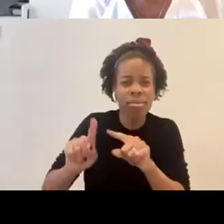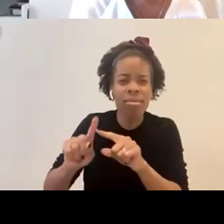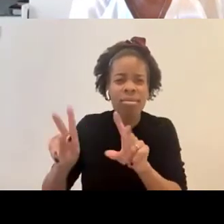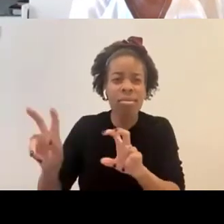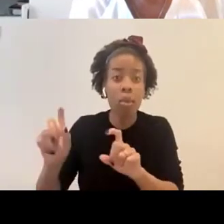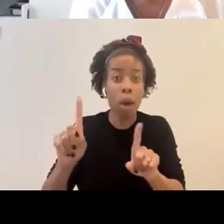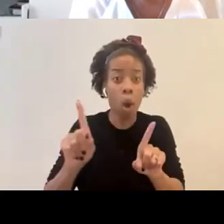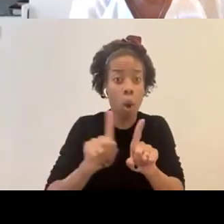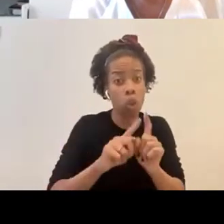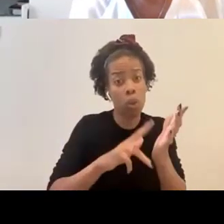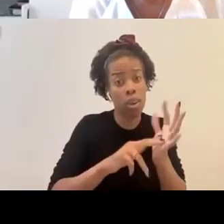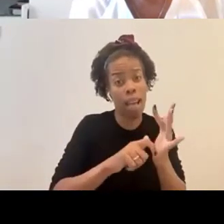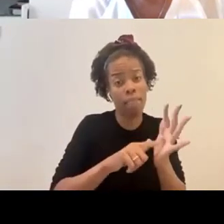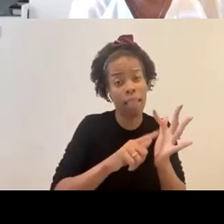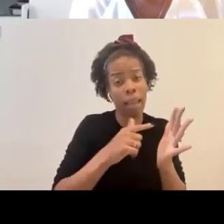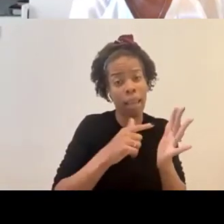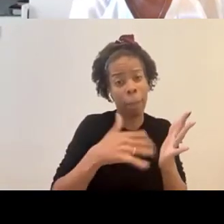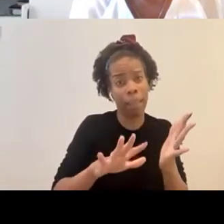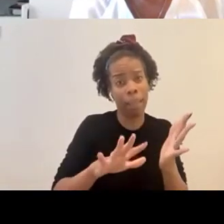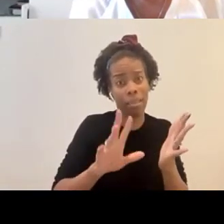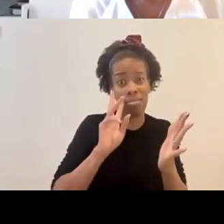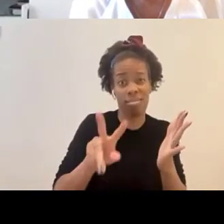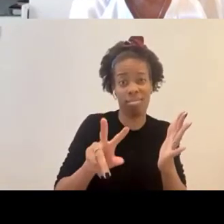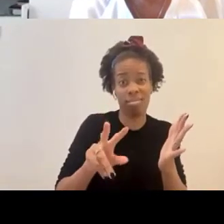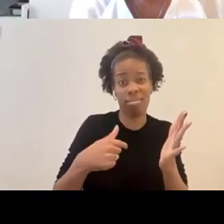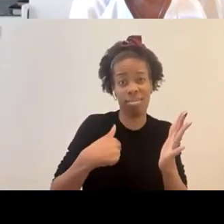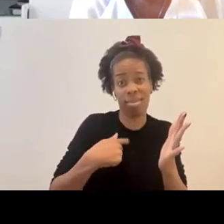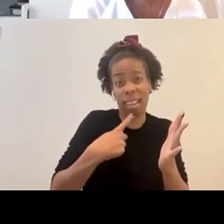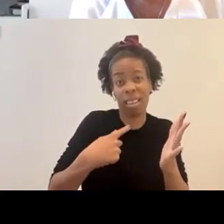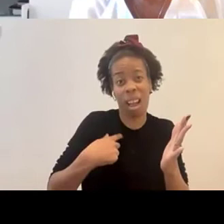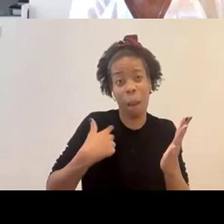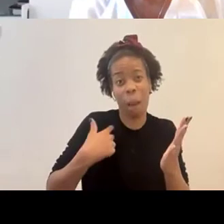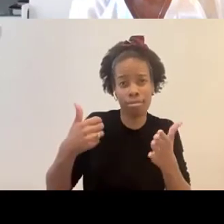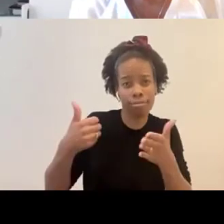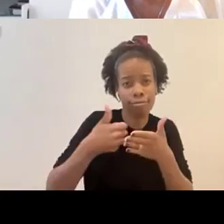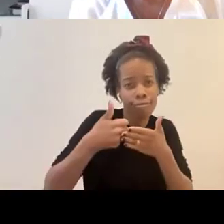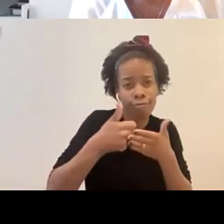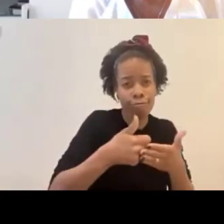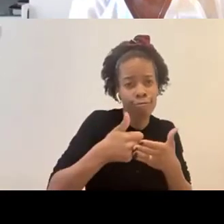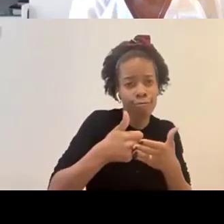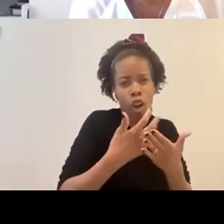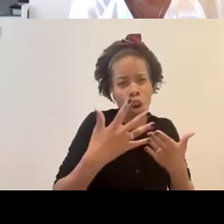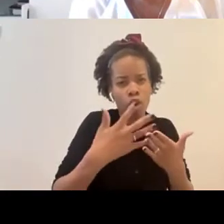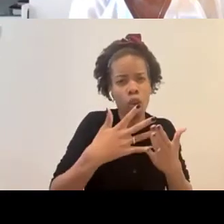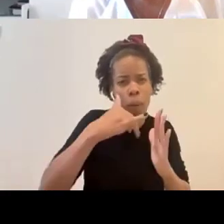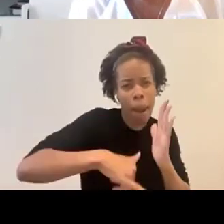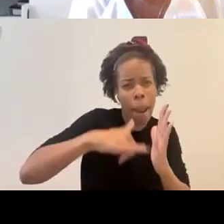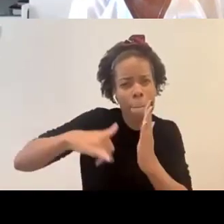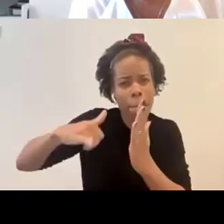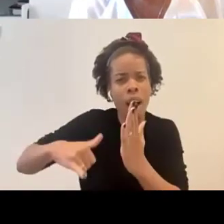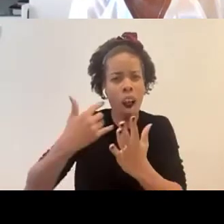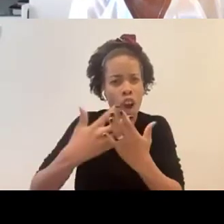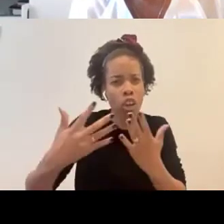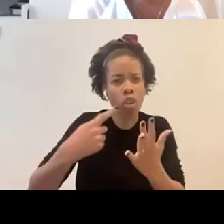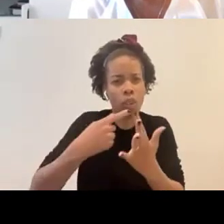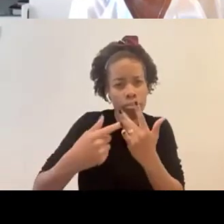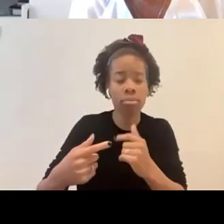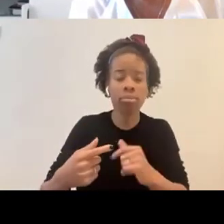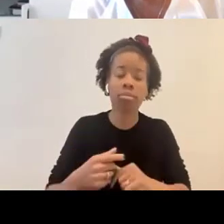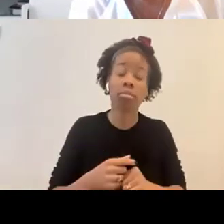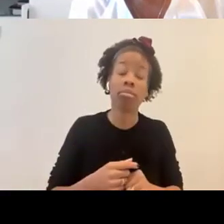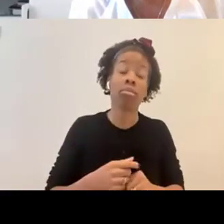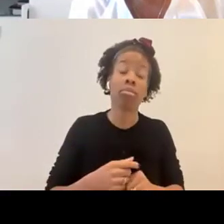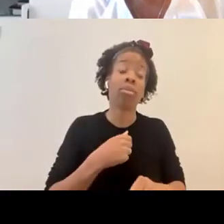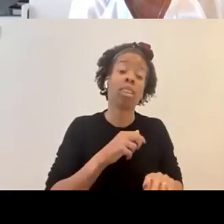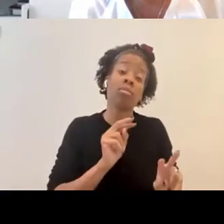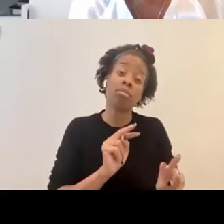has been a sort of a refresher of acknowledging and